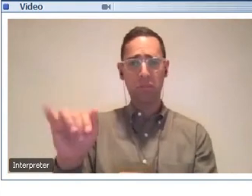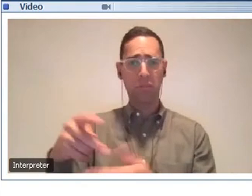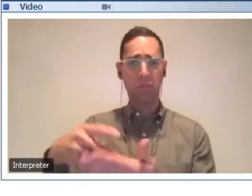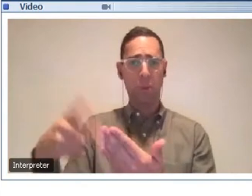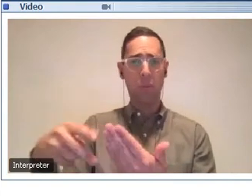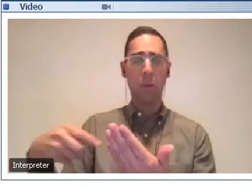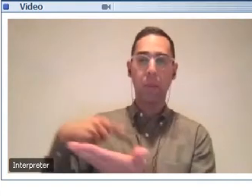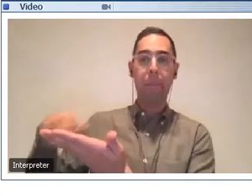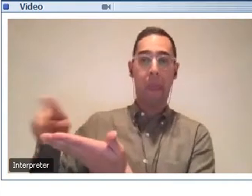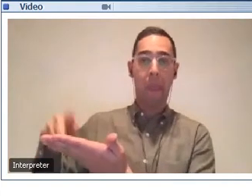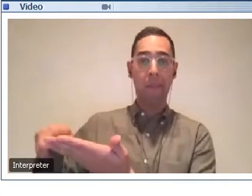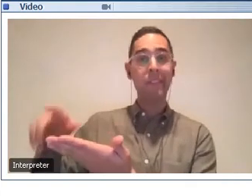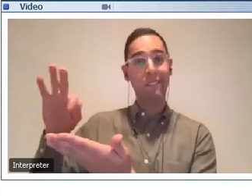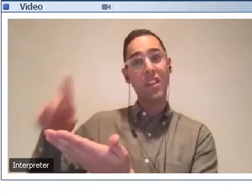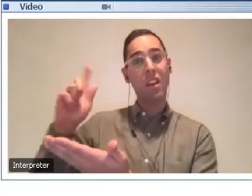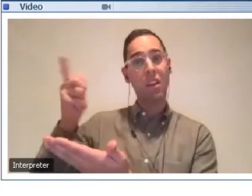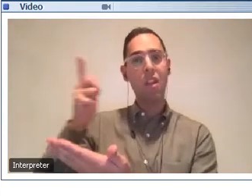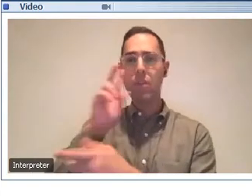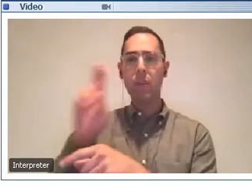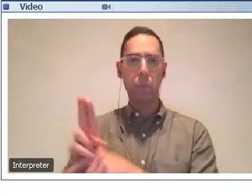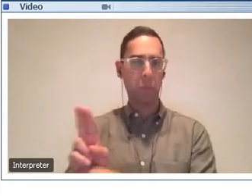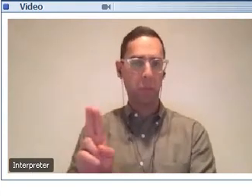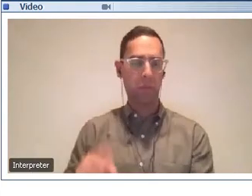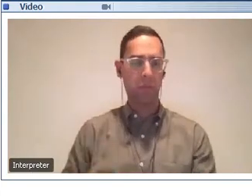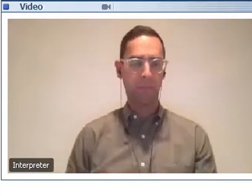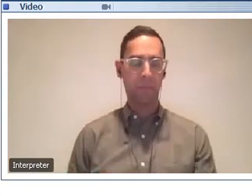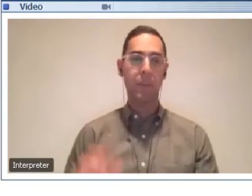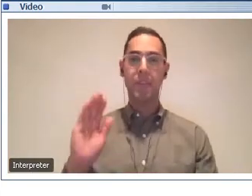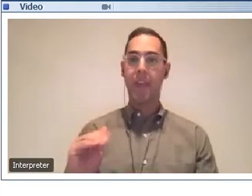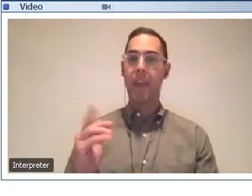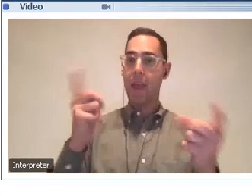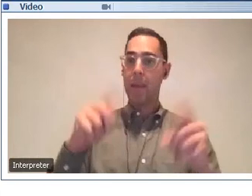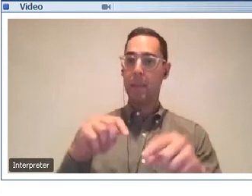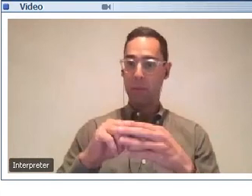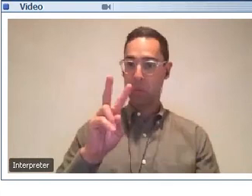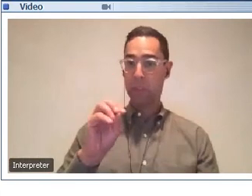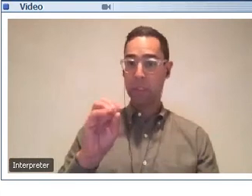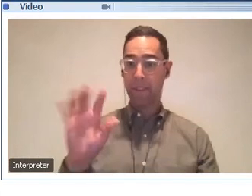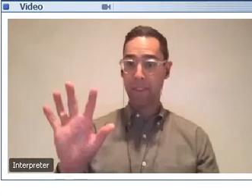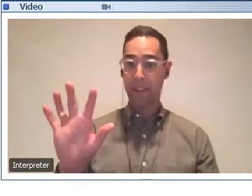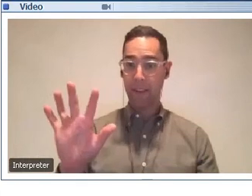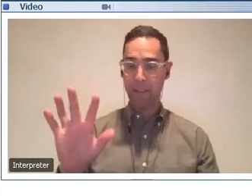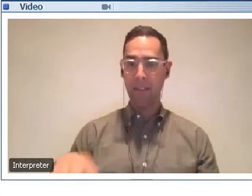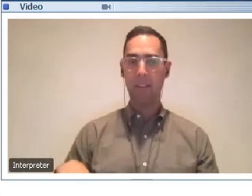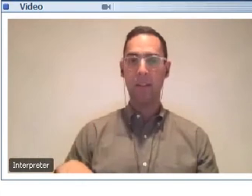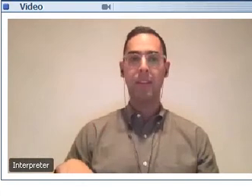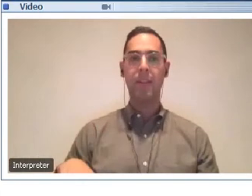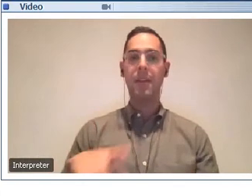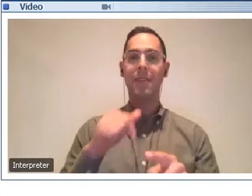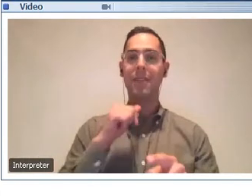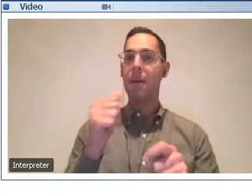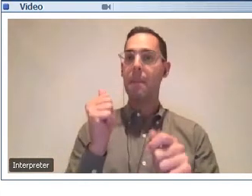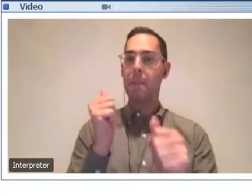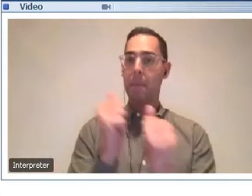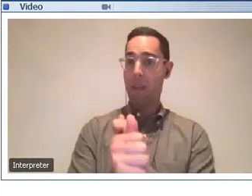leave insurance was introduced in New Jersey in 2005, and it didn't pass until 2008,